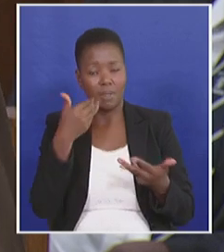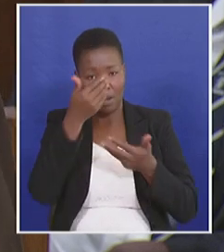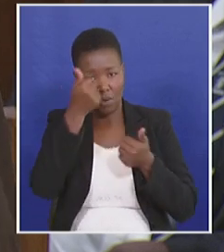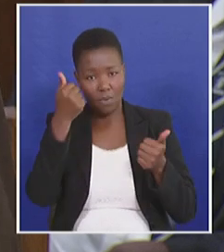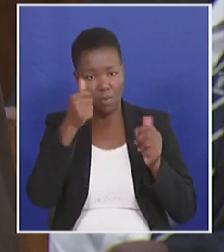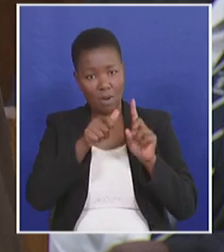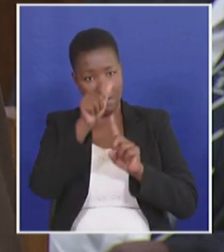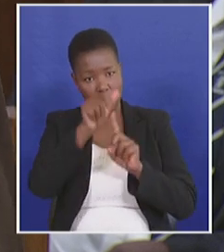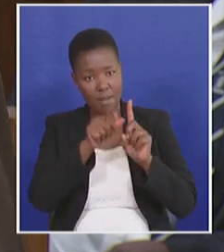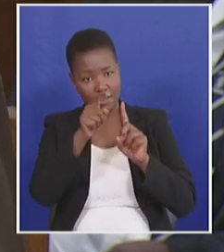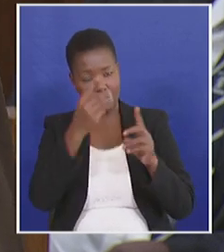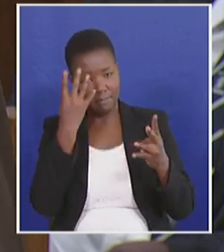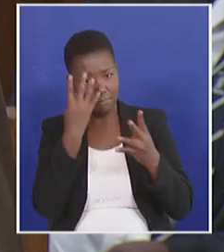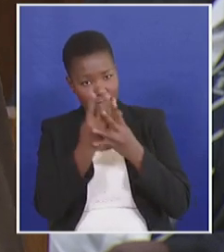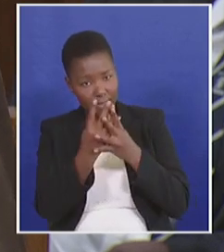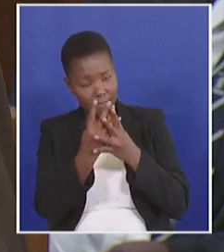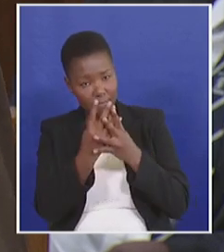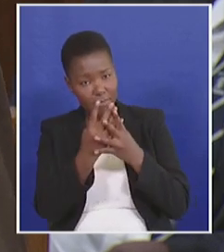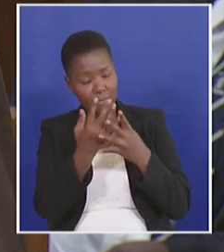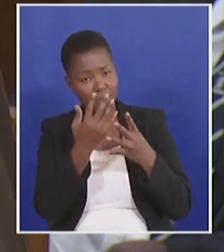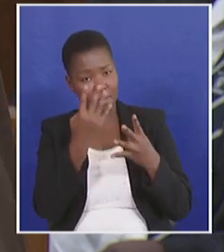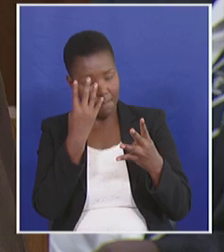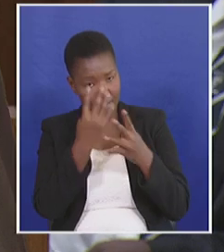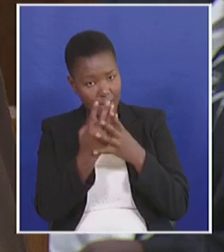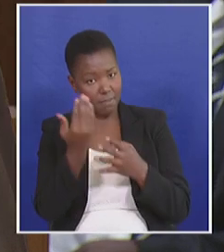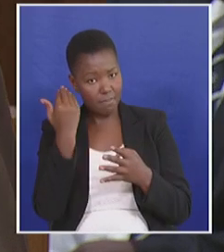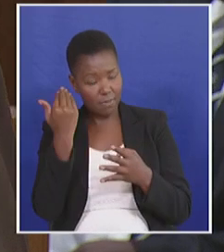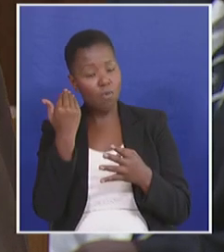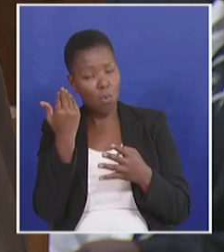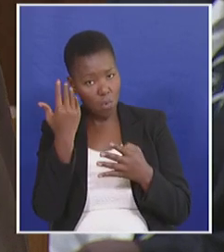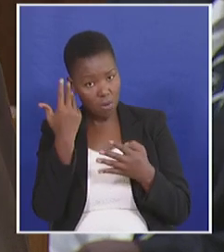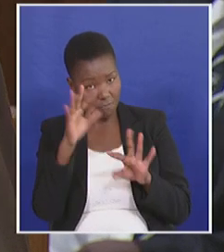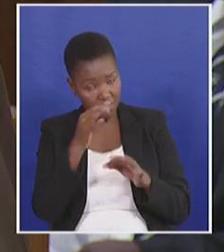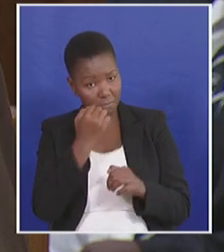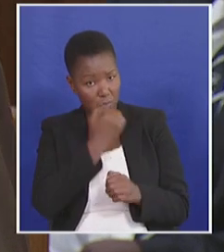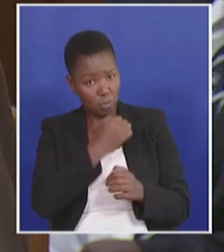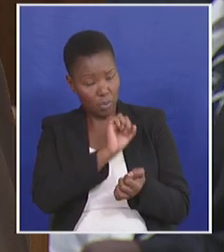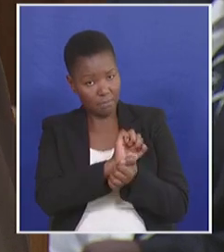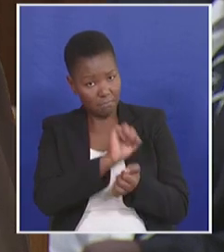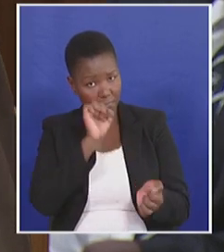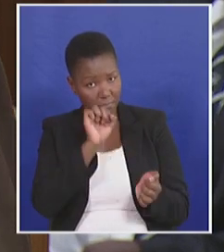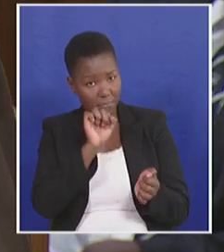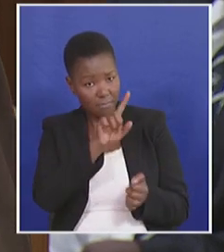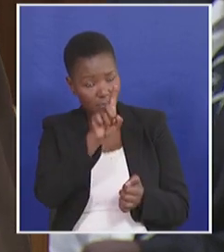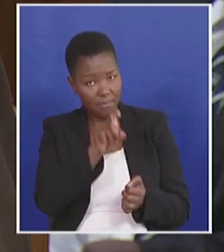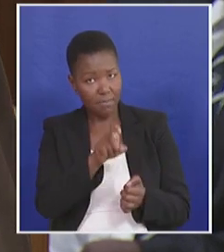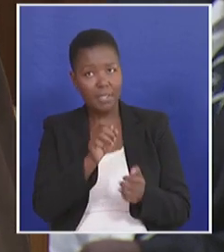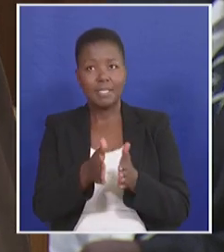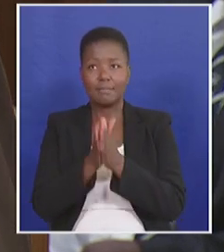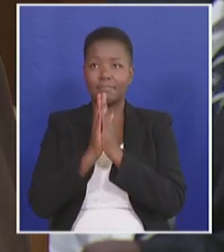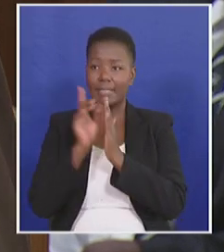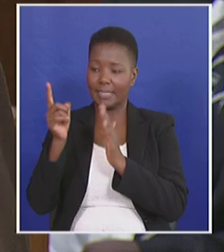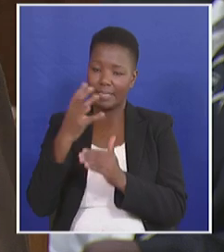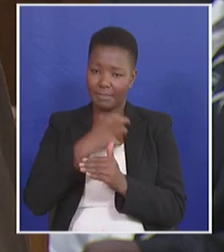perpetrators have been granted amnesty. Can you help us, Deputy Minister, to say to the people out